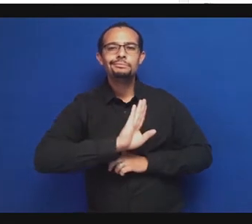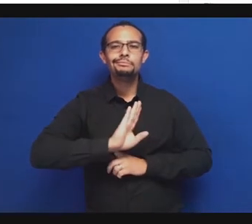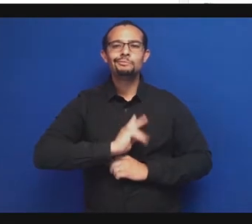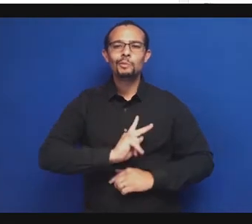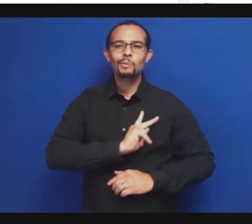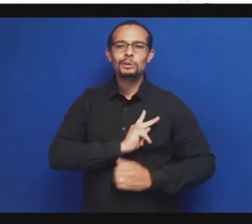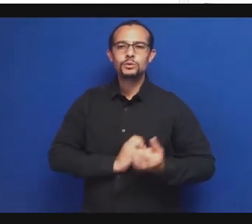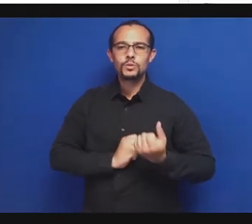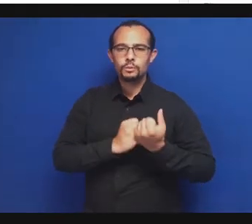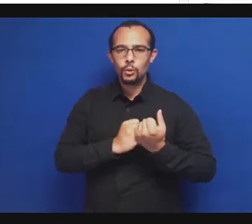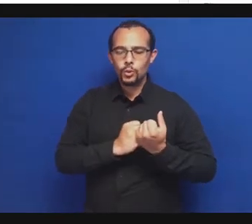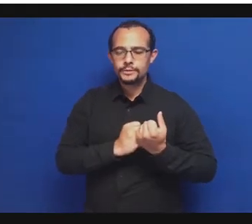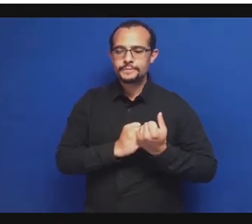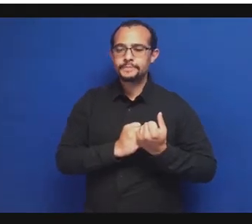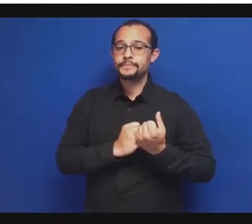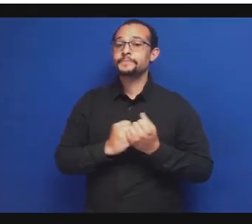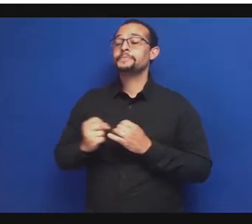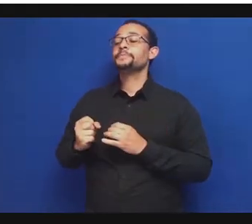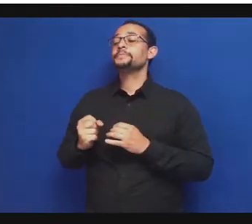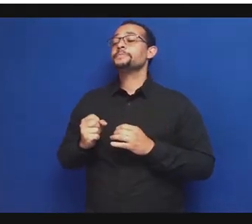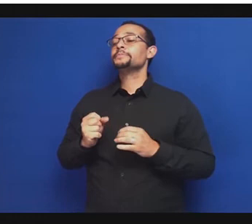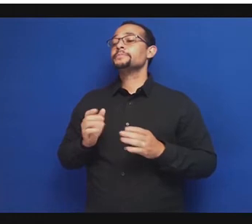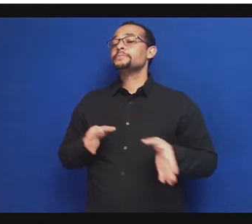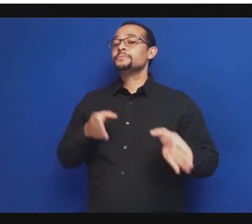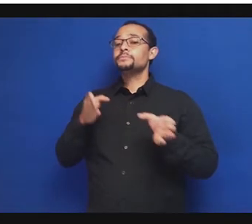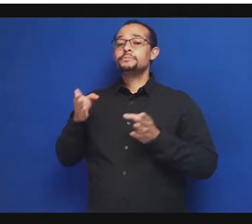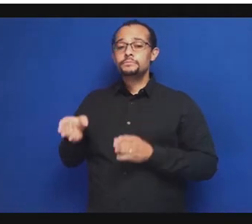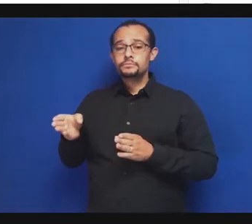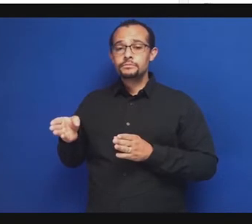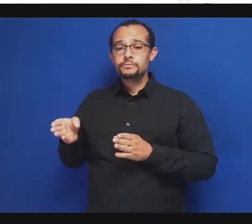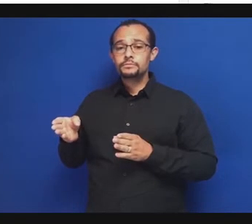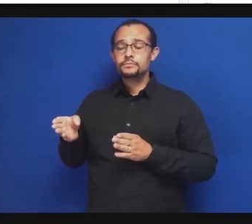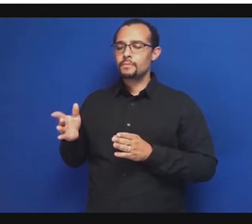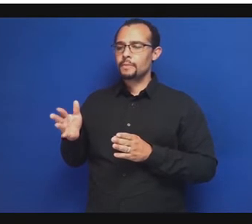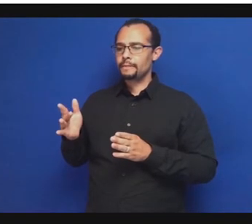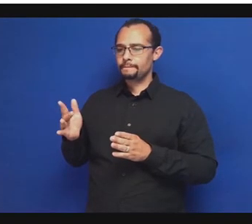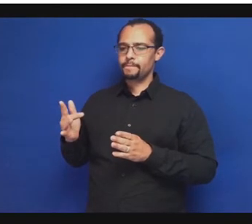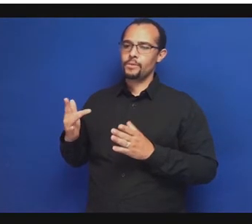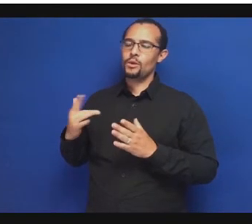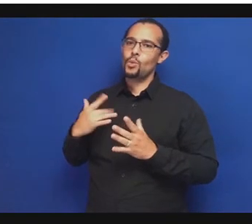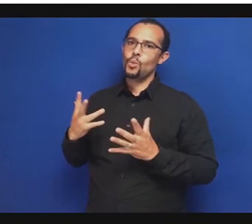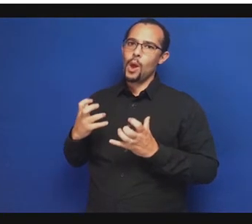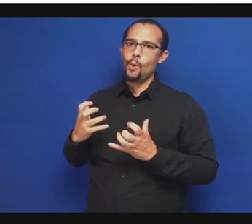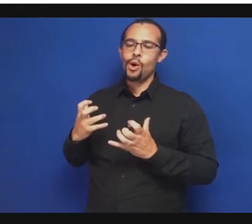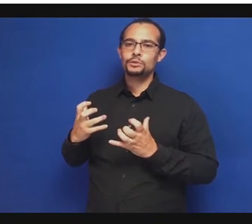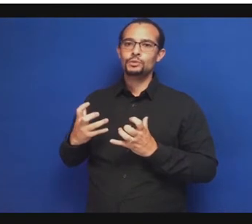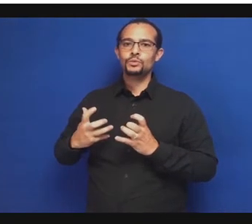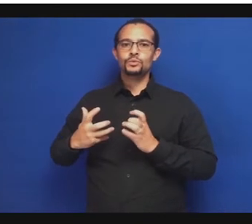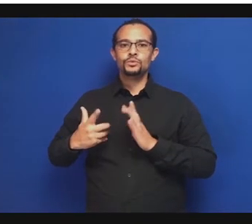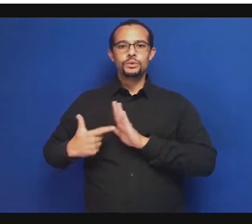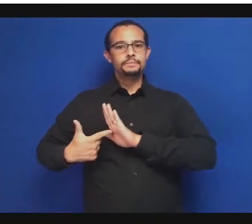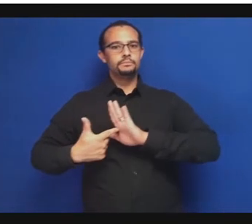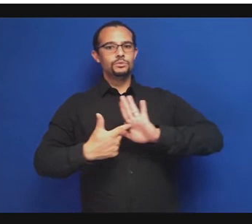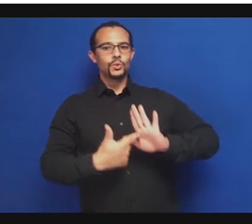what I would like to bring forward is a document that was created for mental health